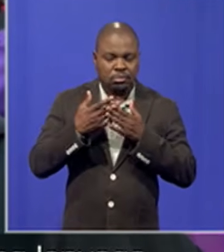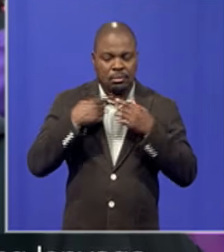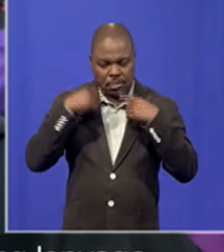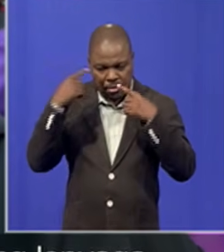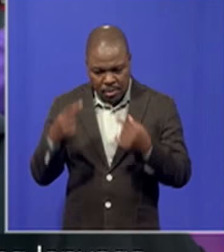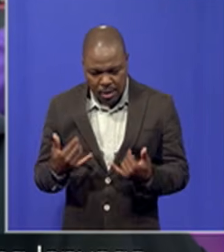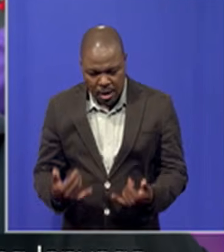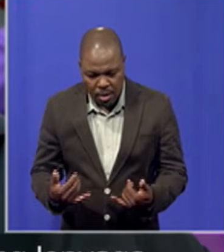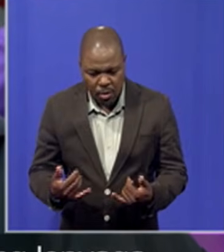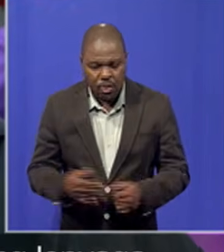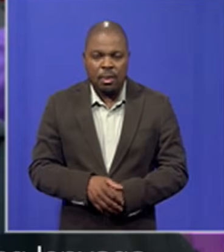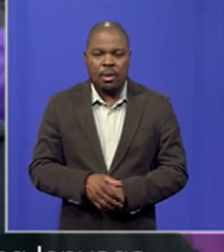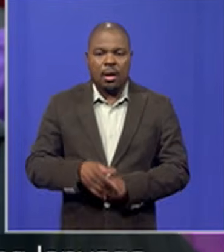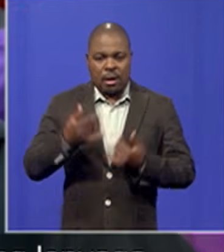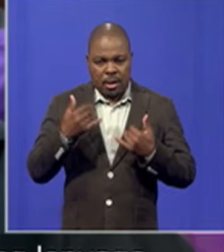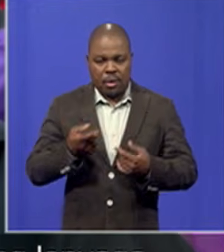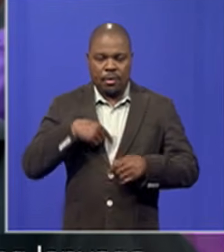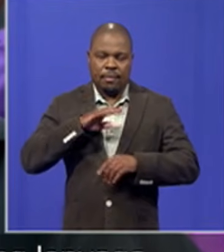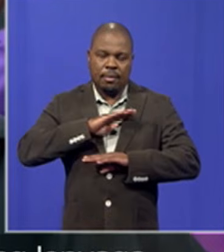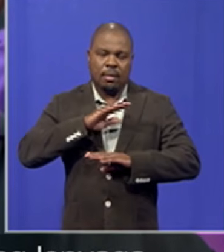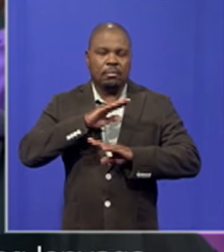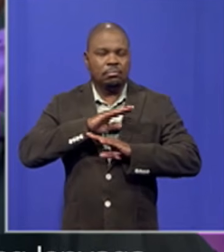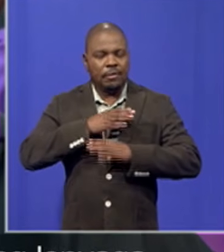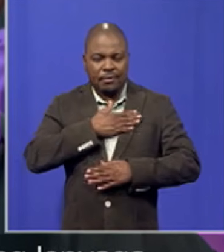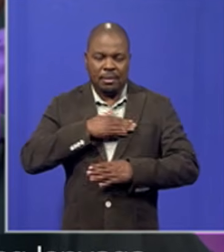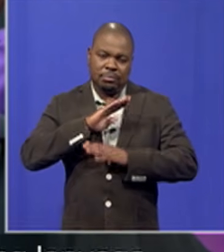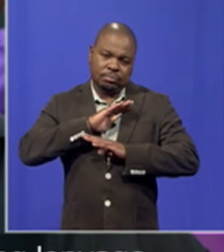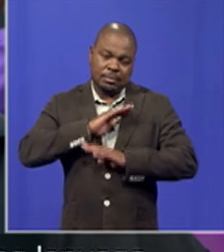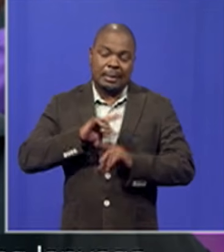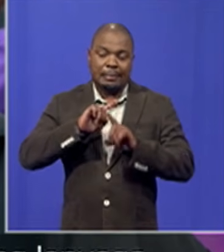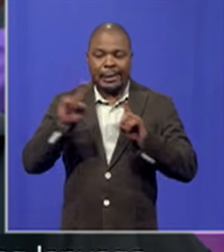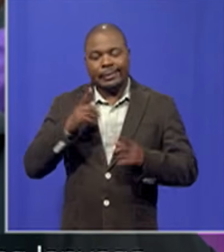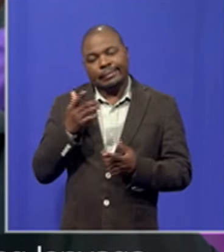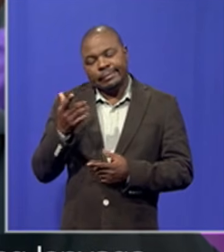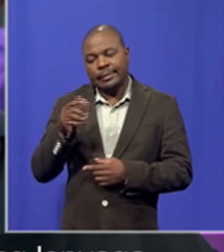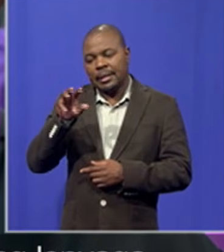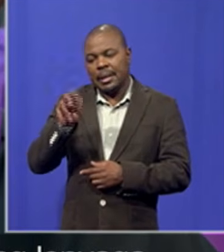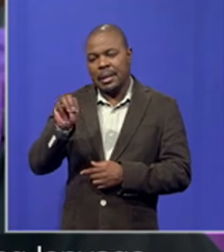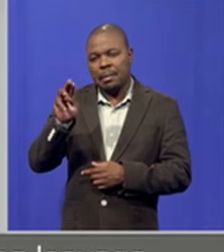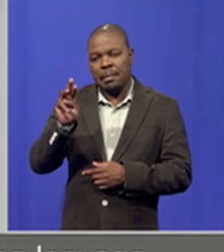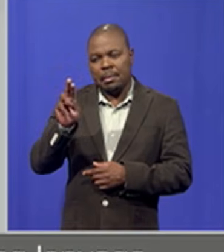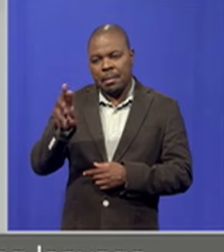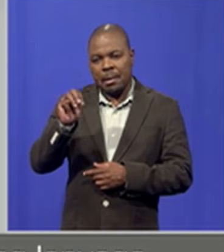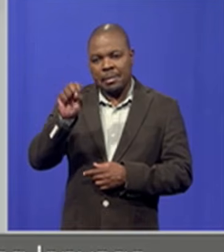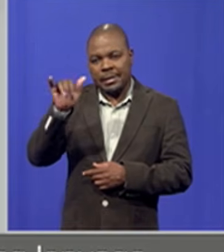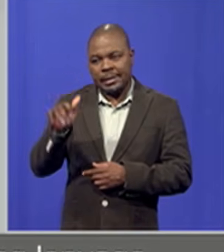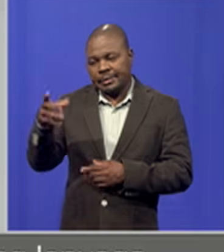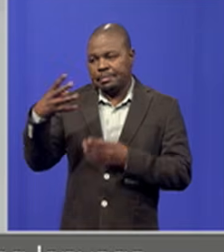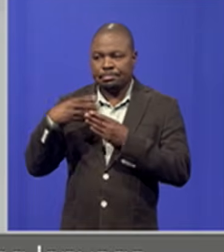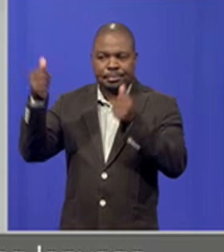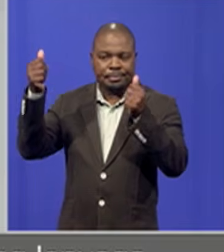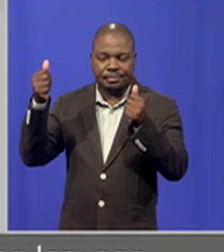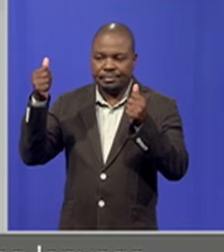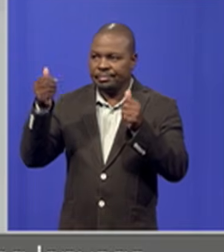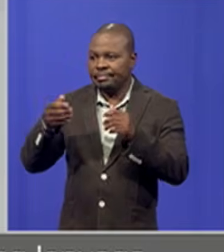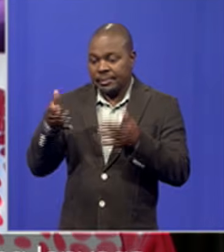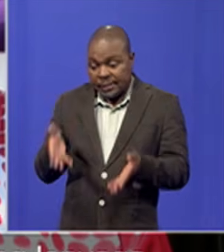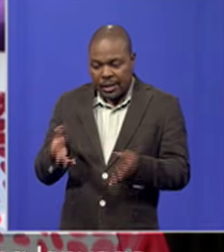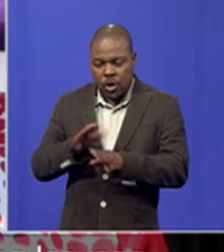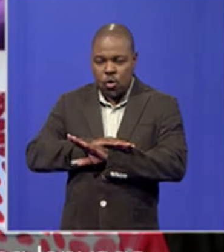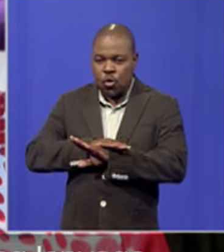fa re kwa re mollogile le ge le gore Mamsi re ka sa mmona go lefase le